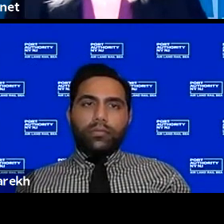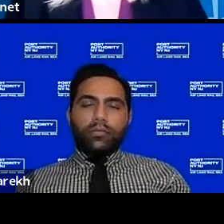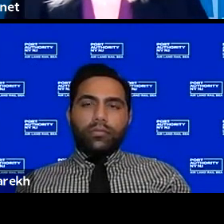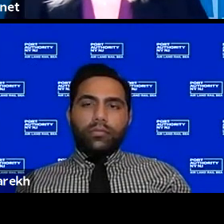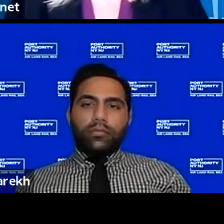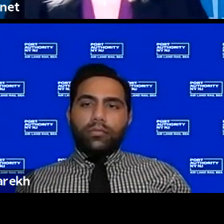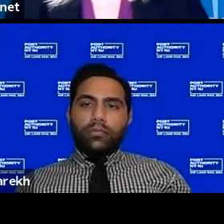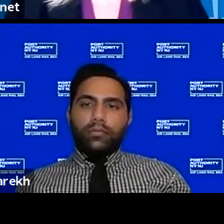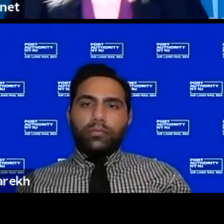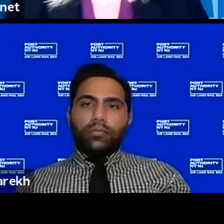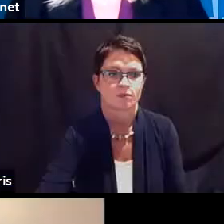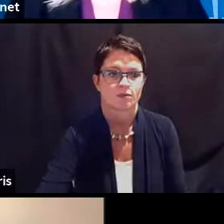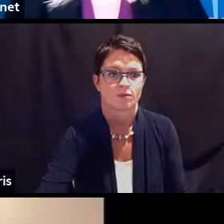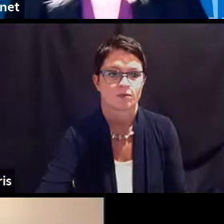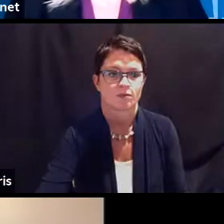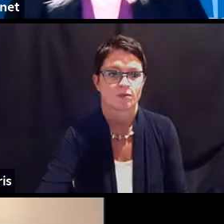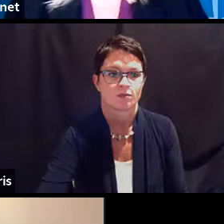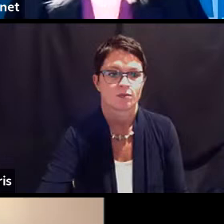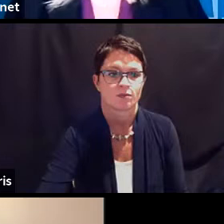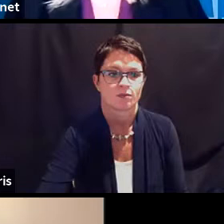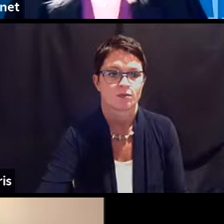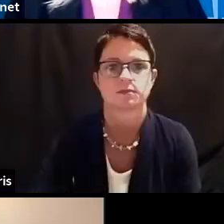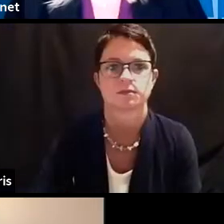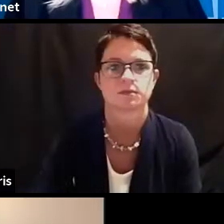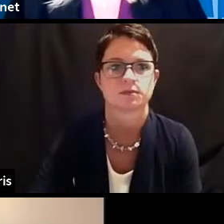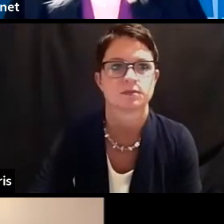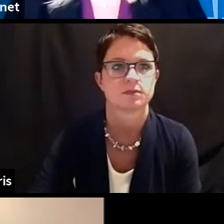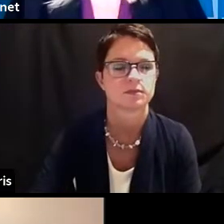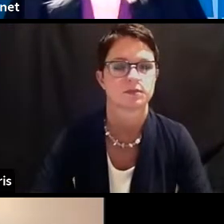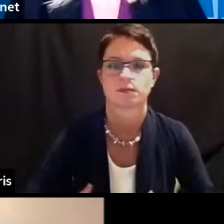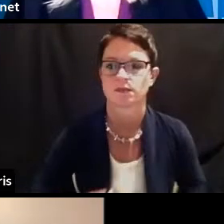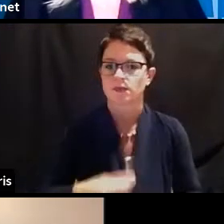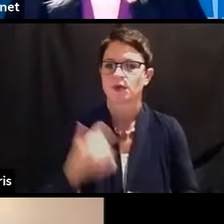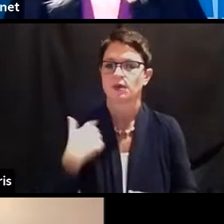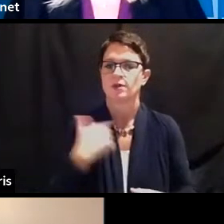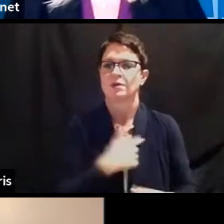Stan. Do we have Luigi Duarte available?